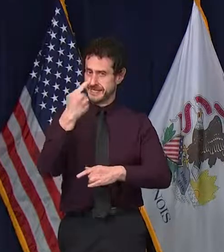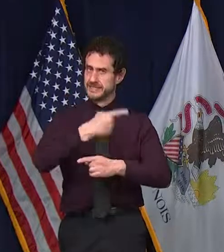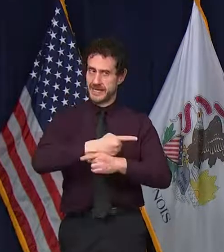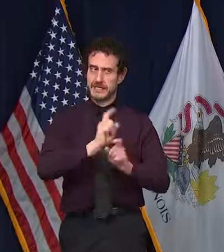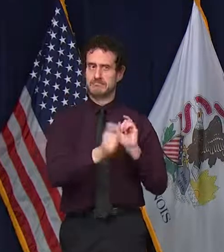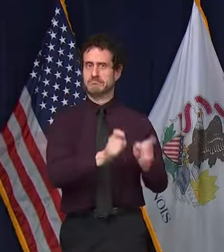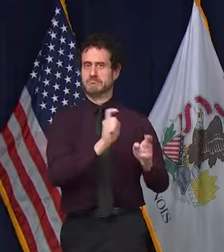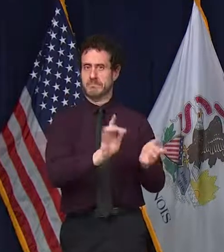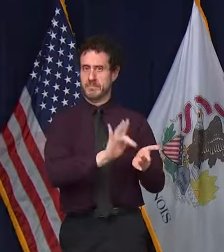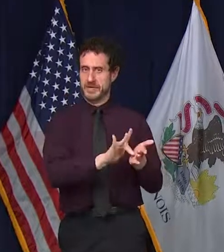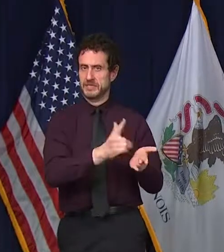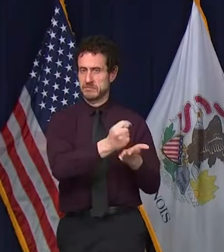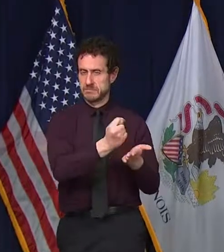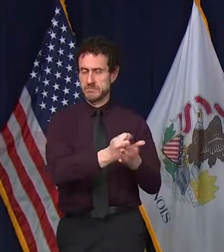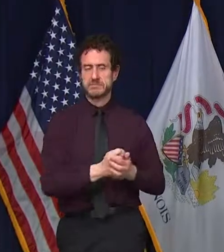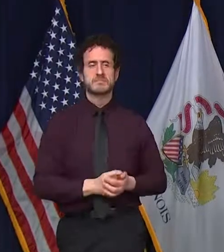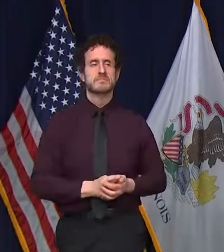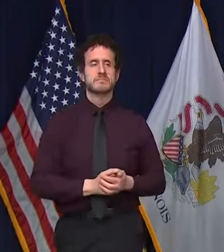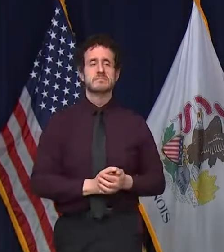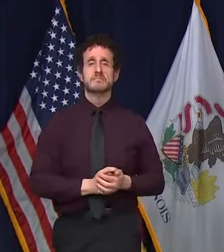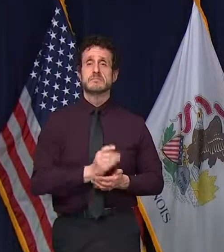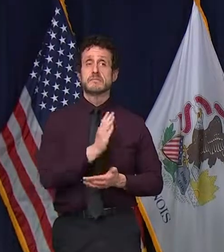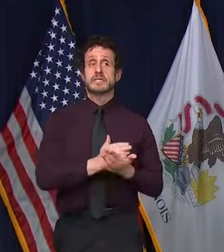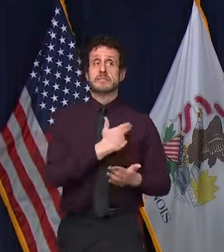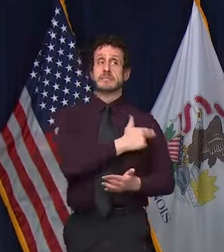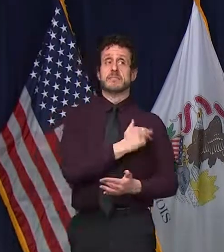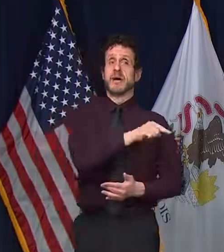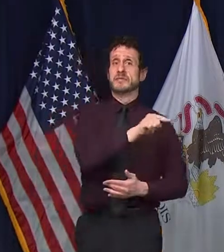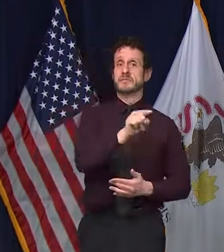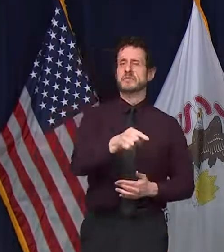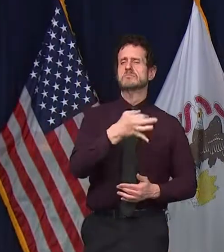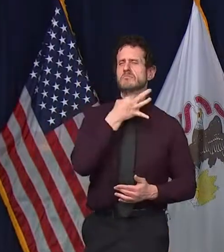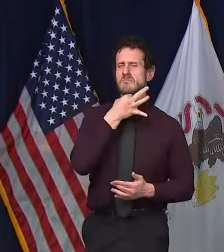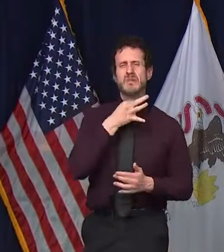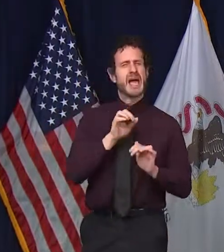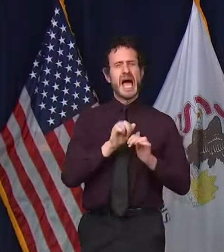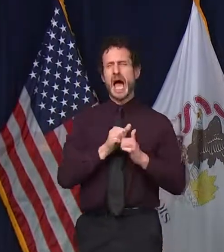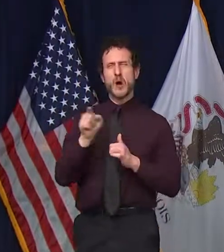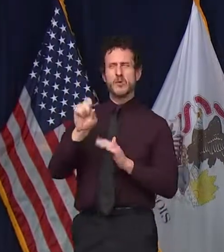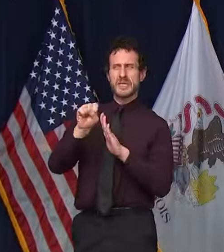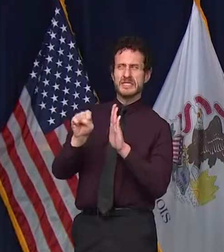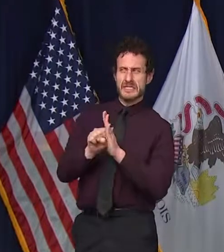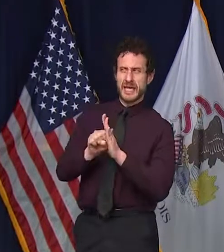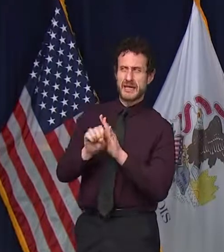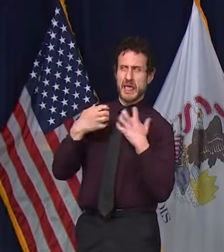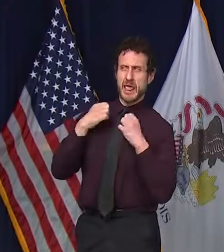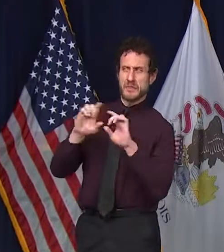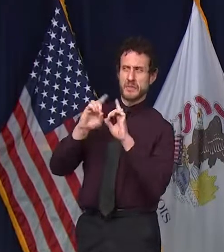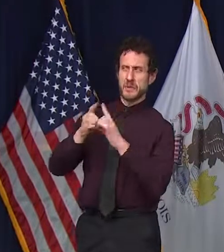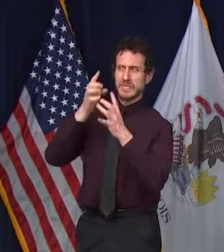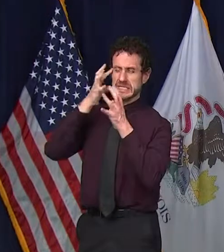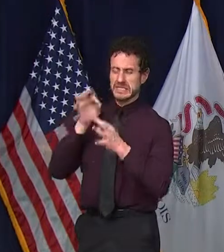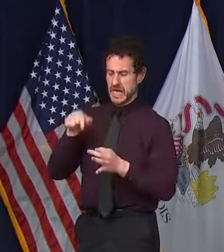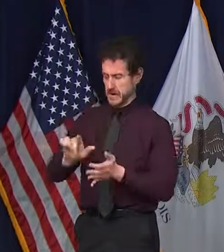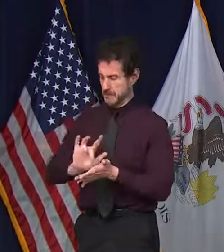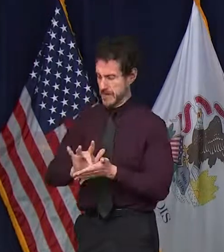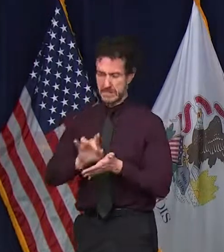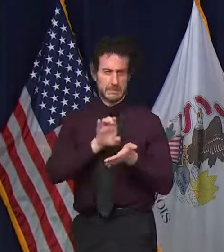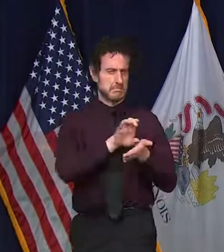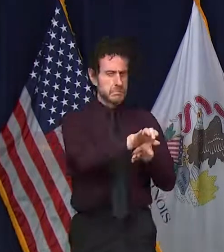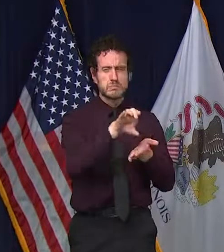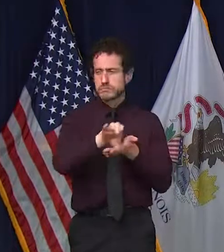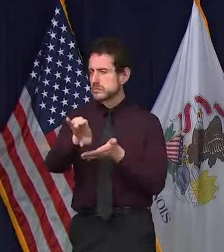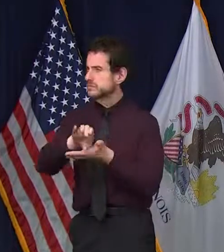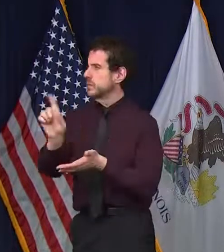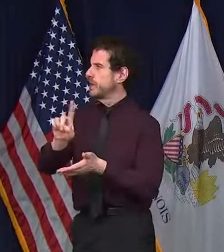know hospitals want to know how we determined where that medicine